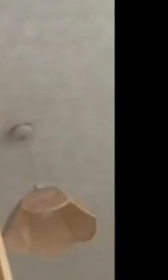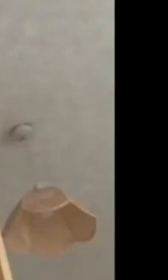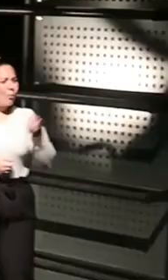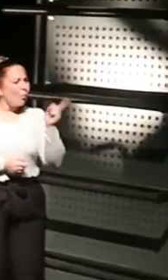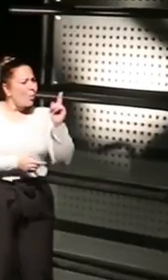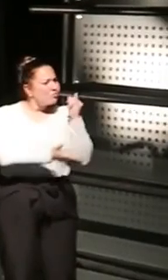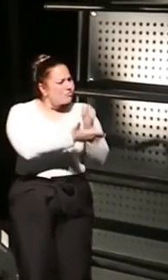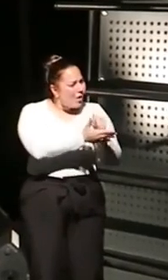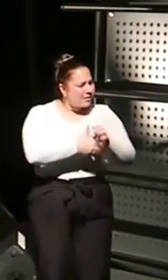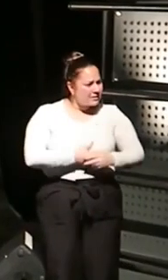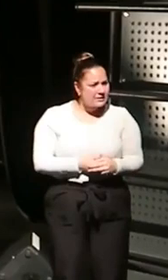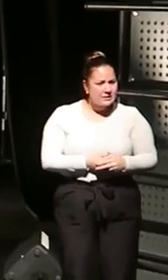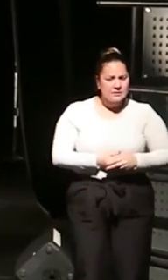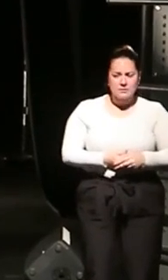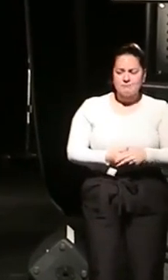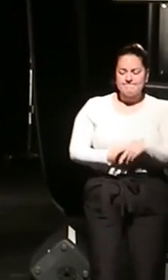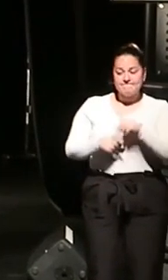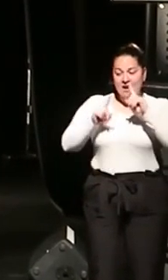then.